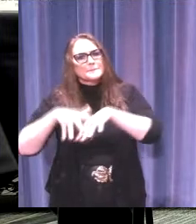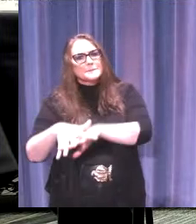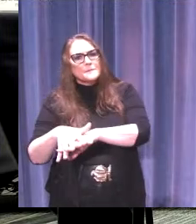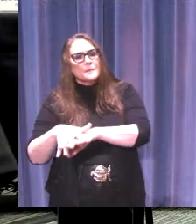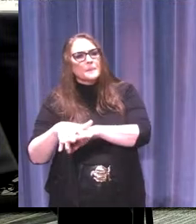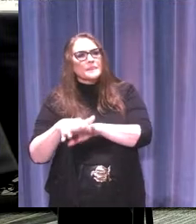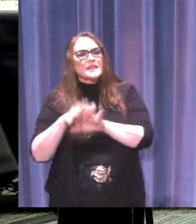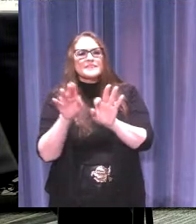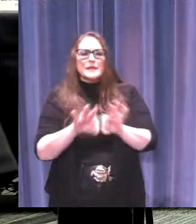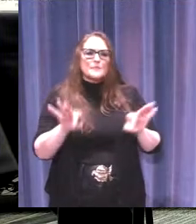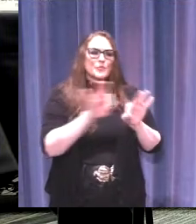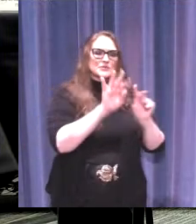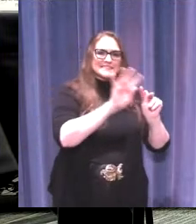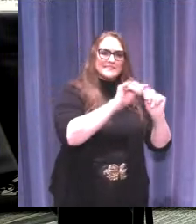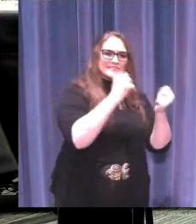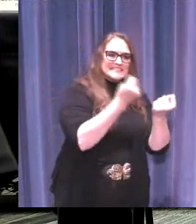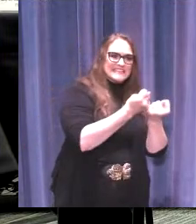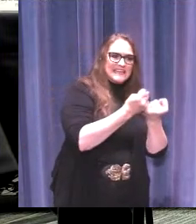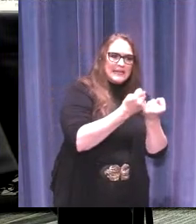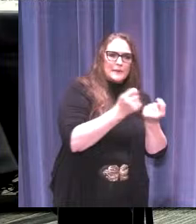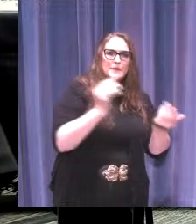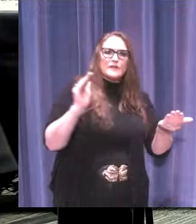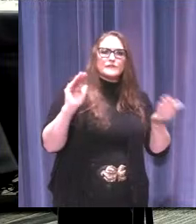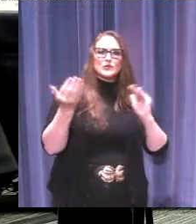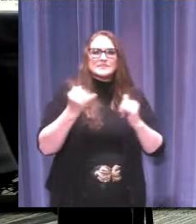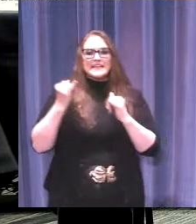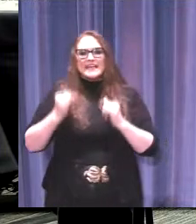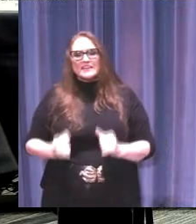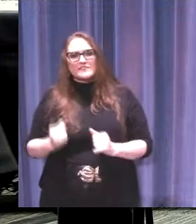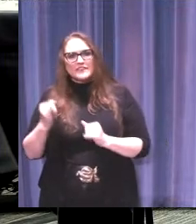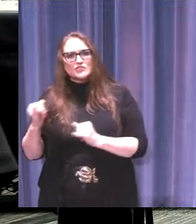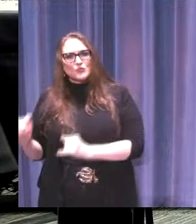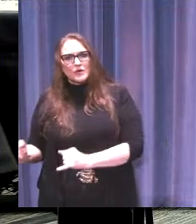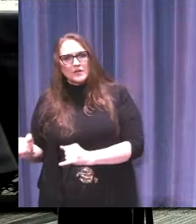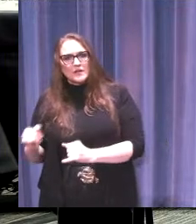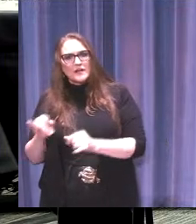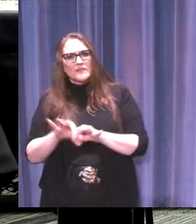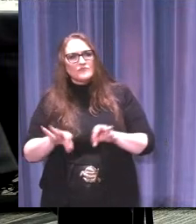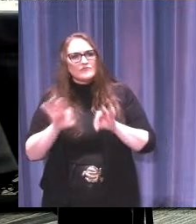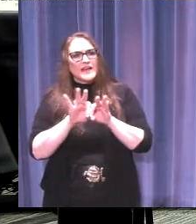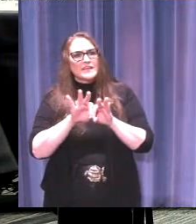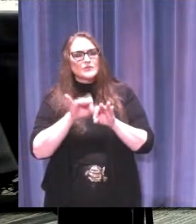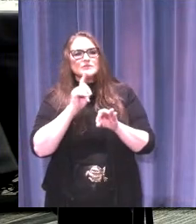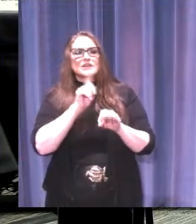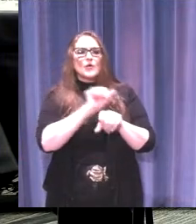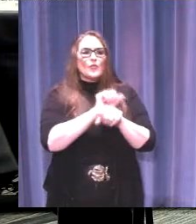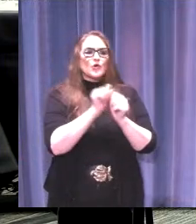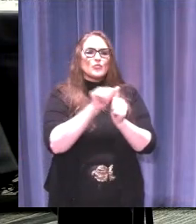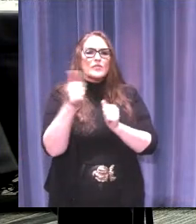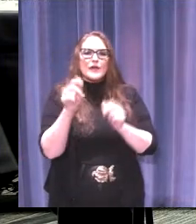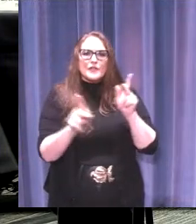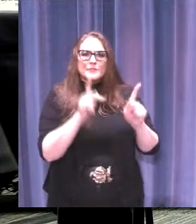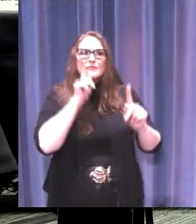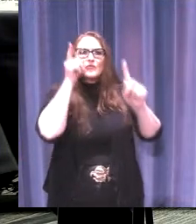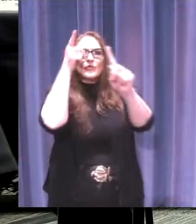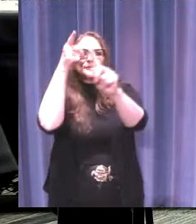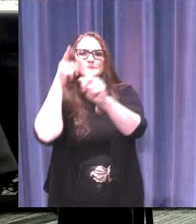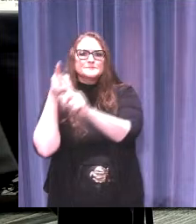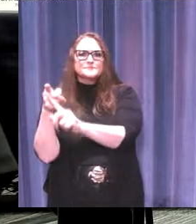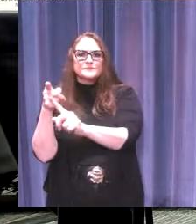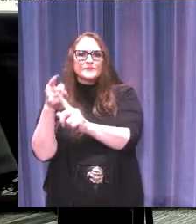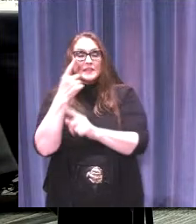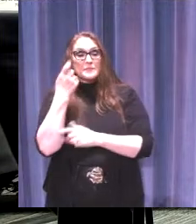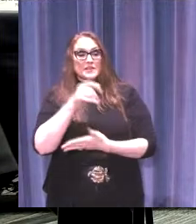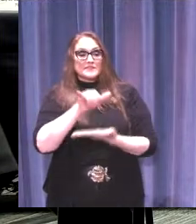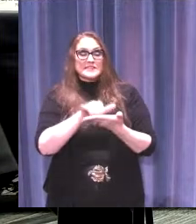importance of team versus individual values, being able to work with others for objectives. And because of that, it